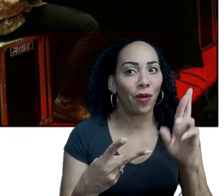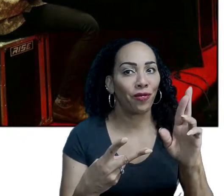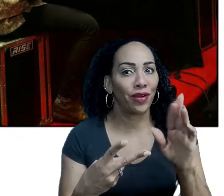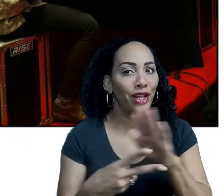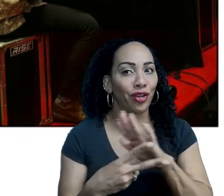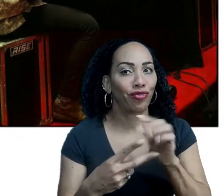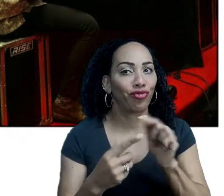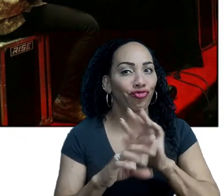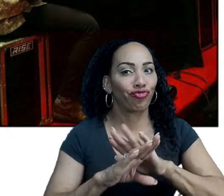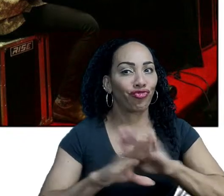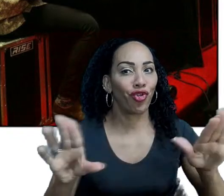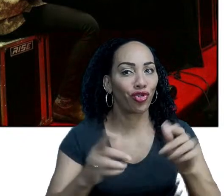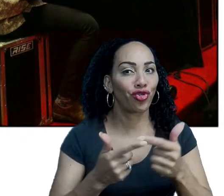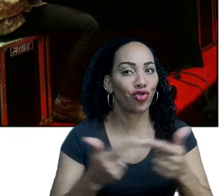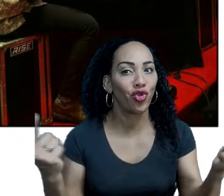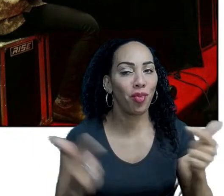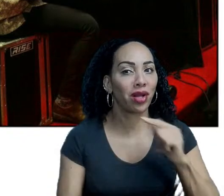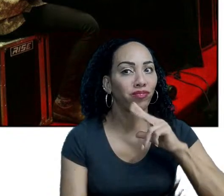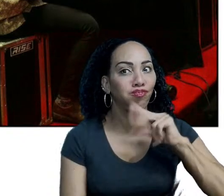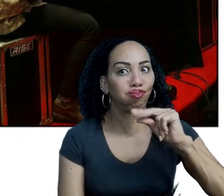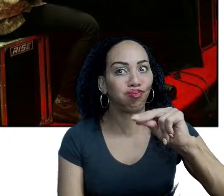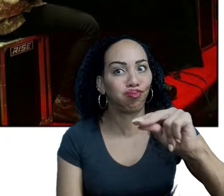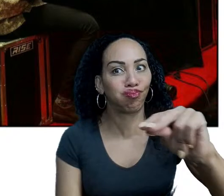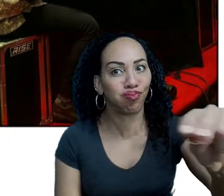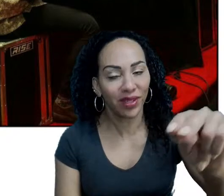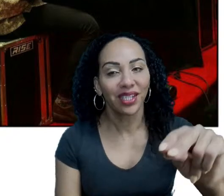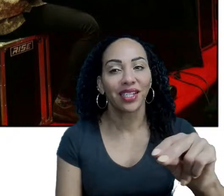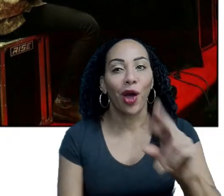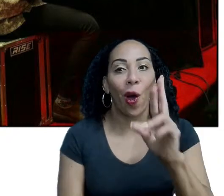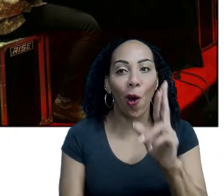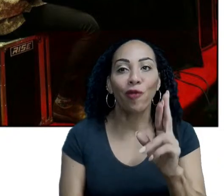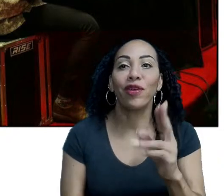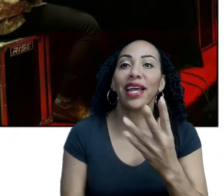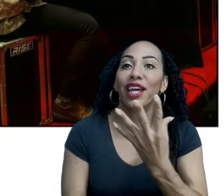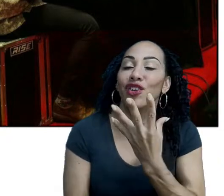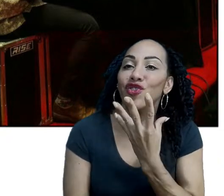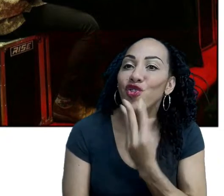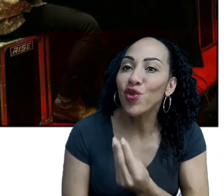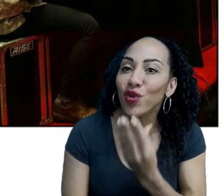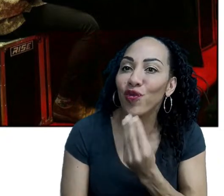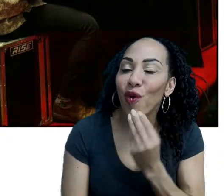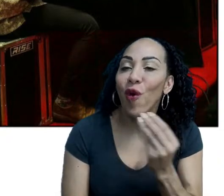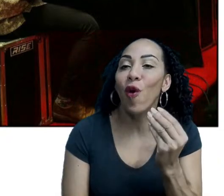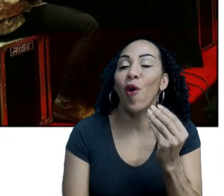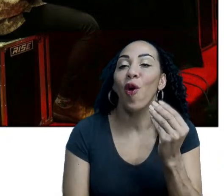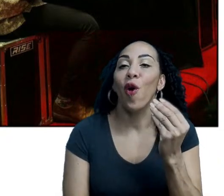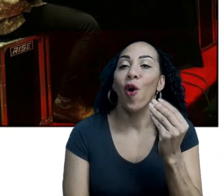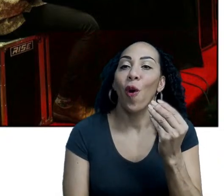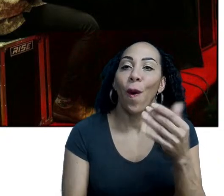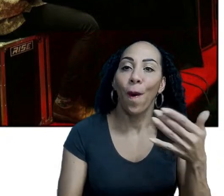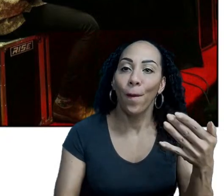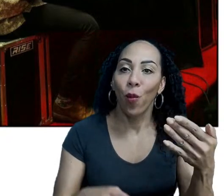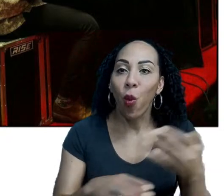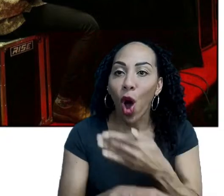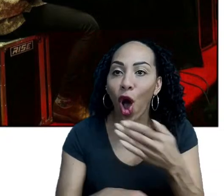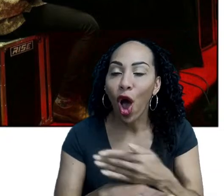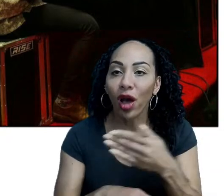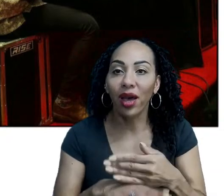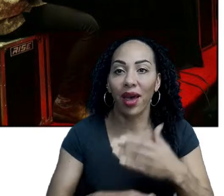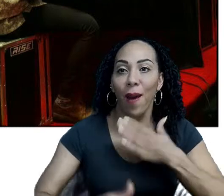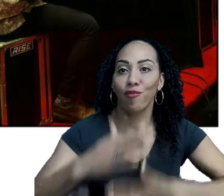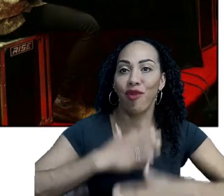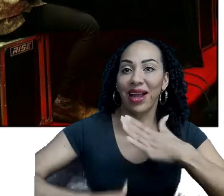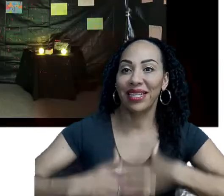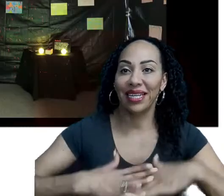useful points and reflections on what the best practices might be in a co-design process. So when we